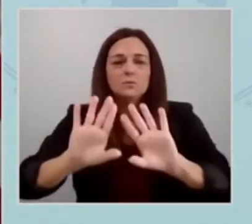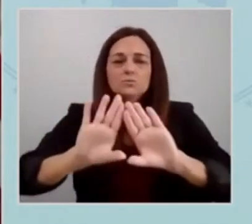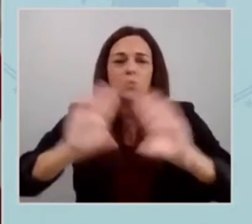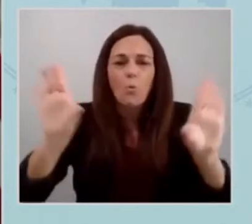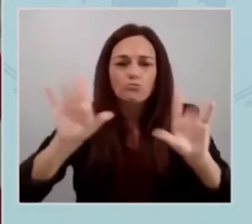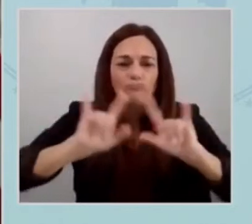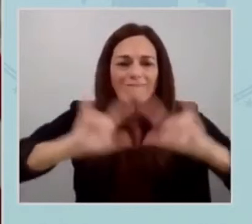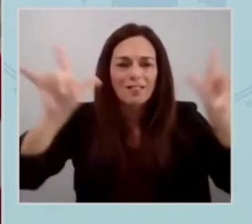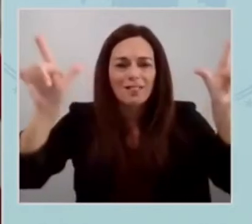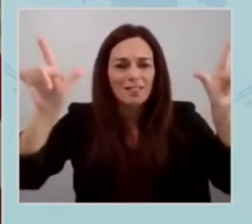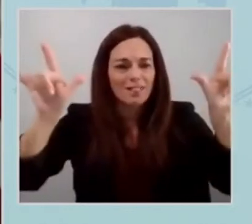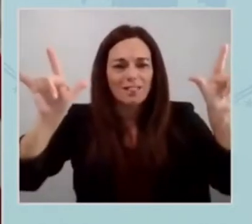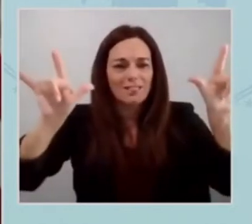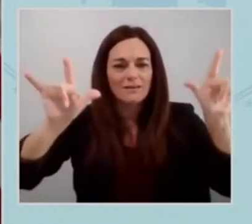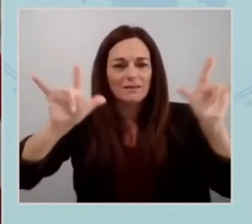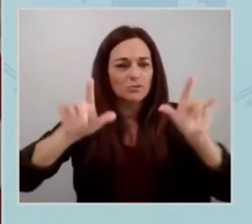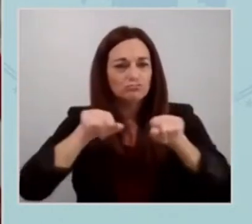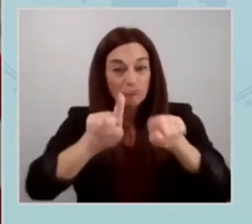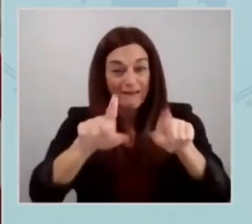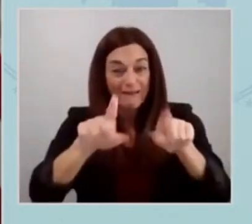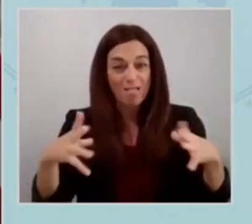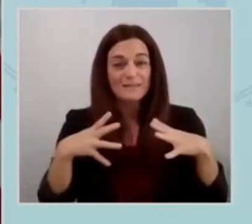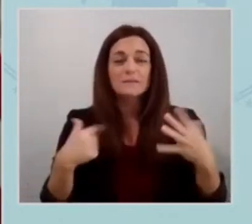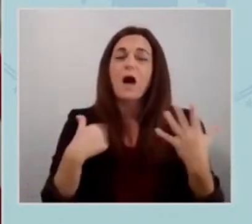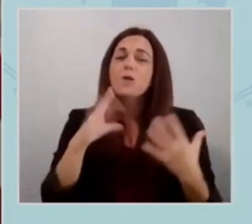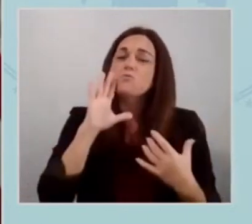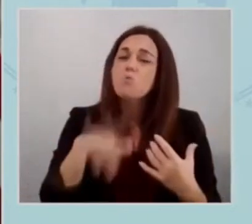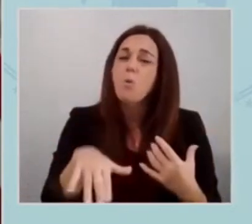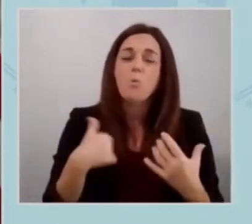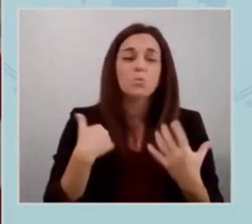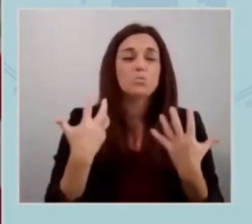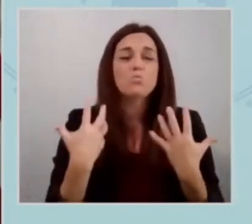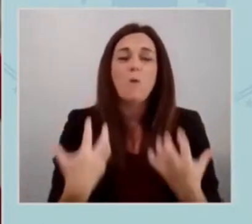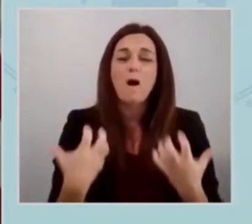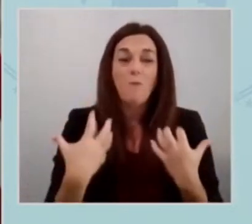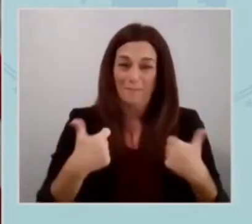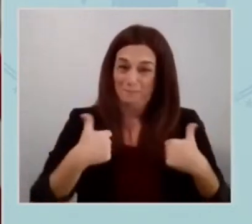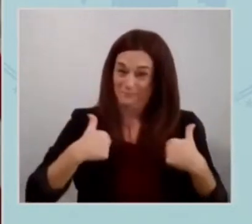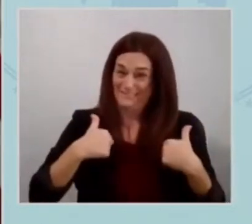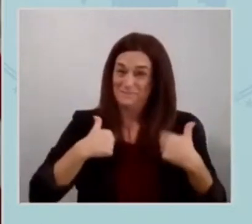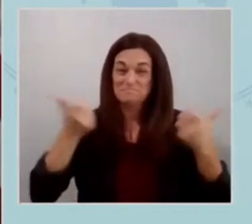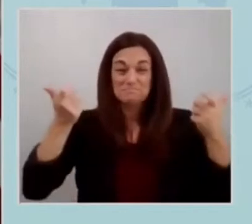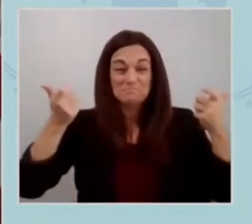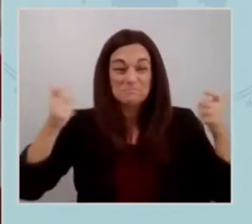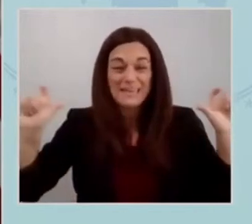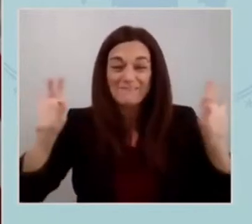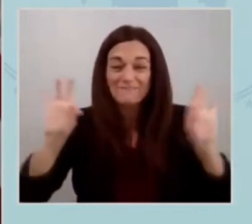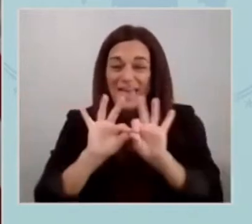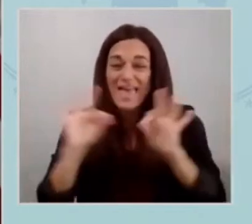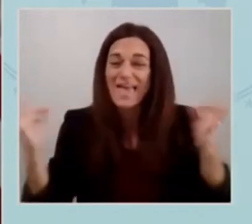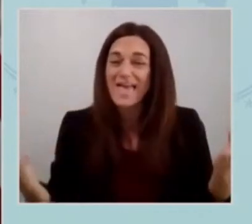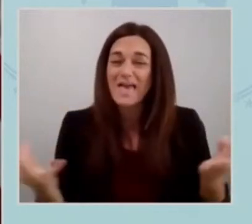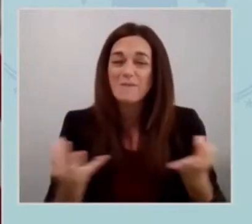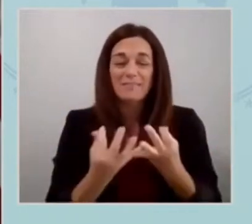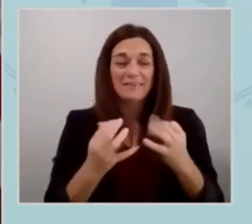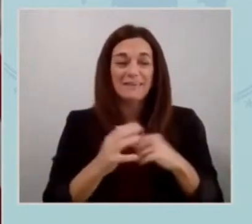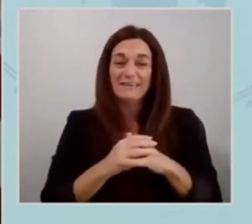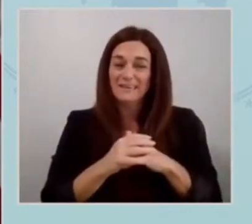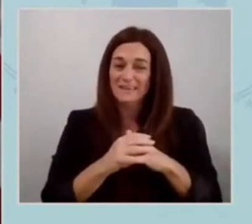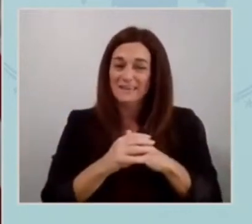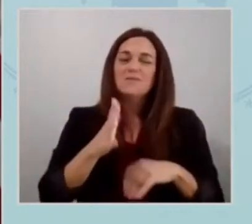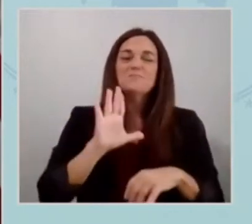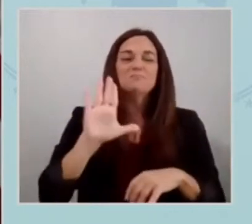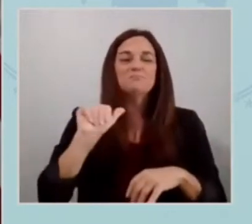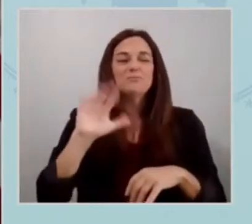all the trouble you're going through, you cannot be traveling during these holidays. As much as you want to, I have a